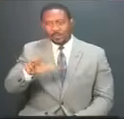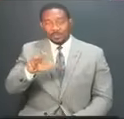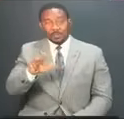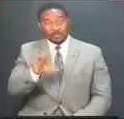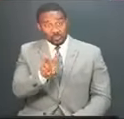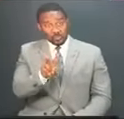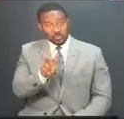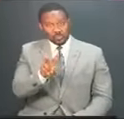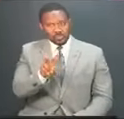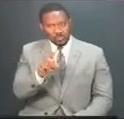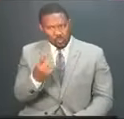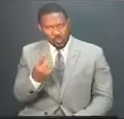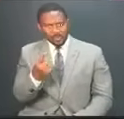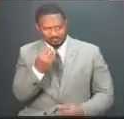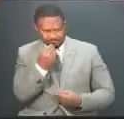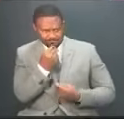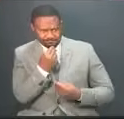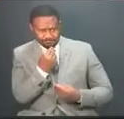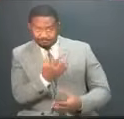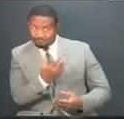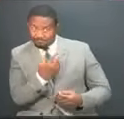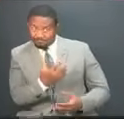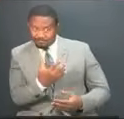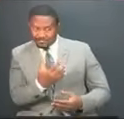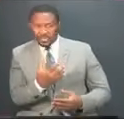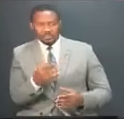132(1) to them. And CI